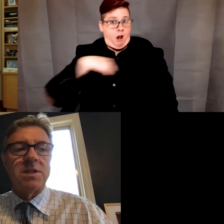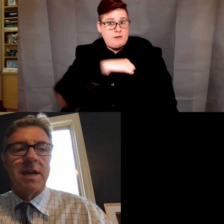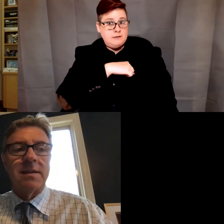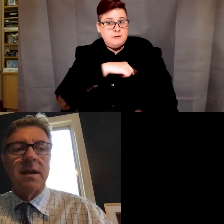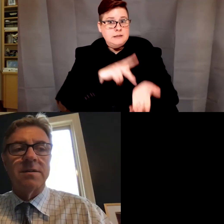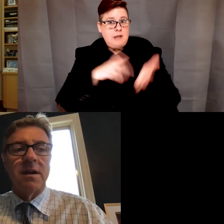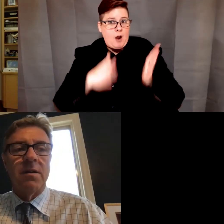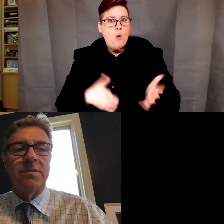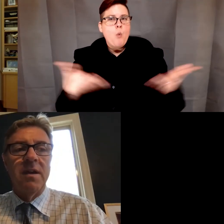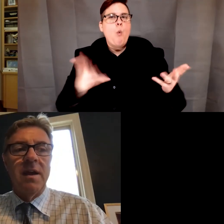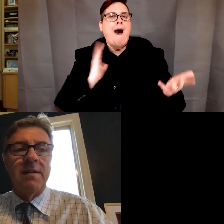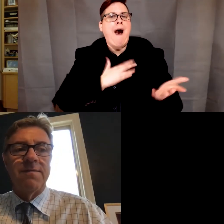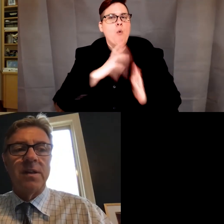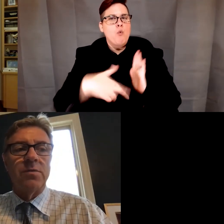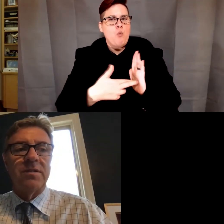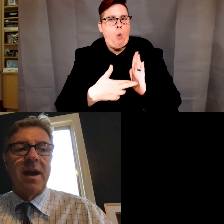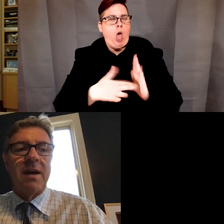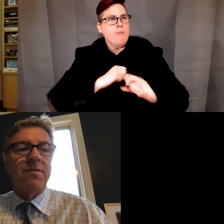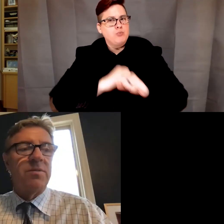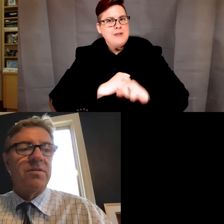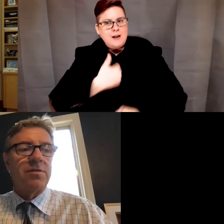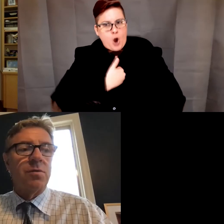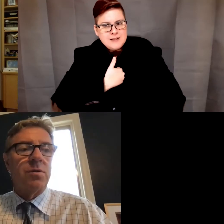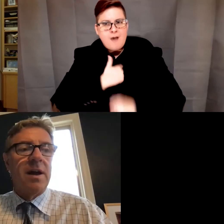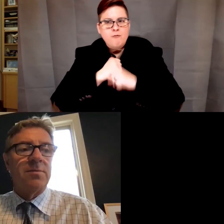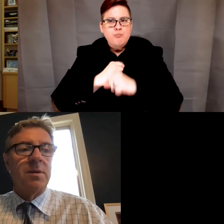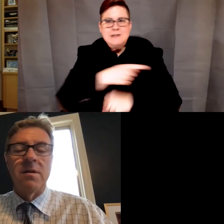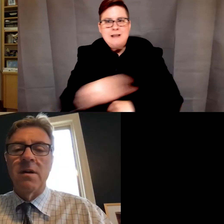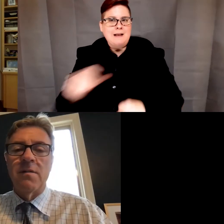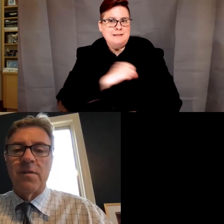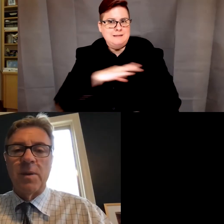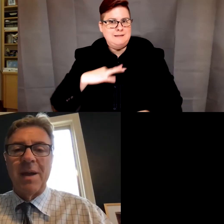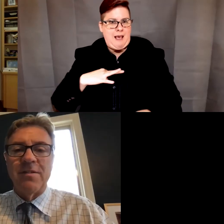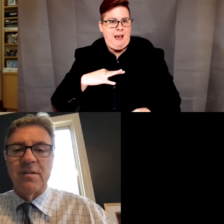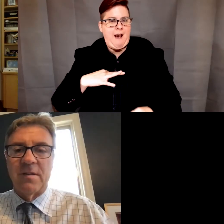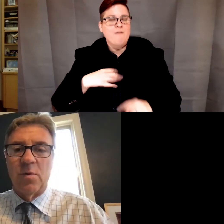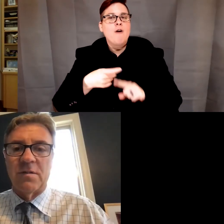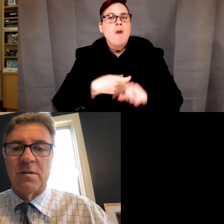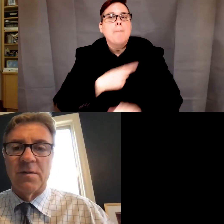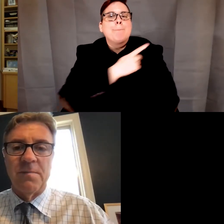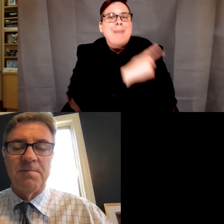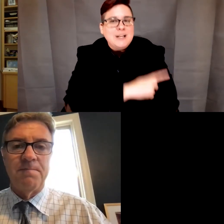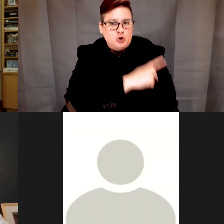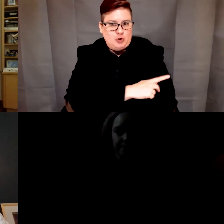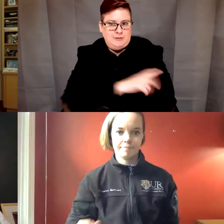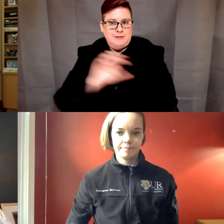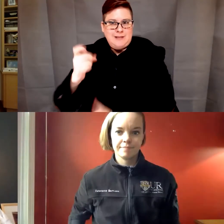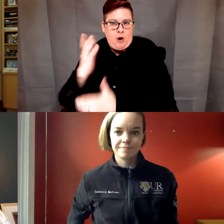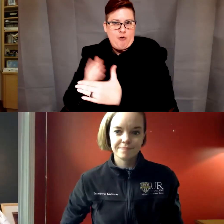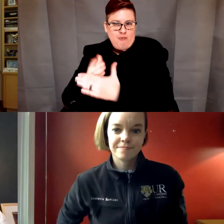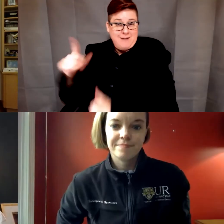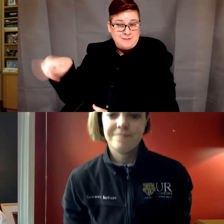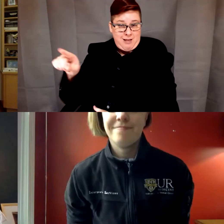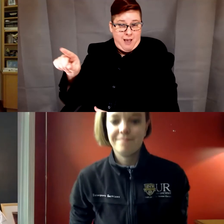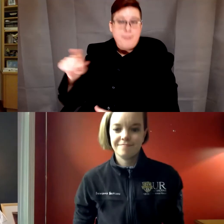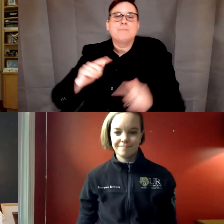in protecting ourselves and fellow staff from sexual harassment from the patients that we serve? Yeah,